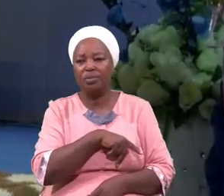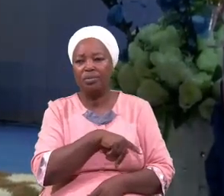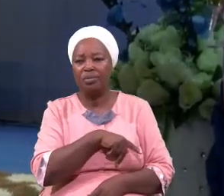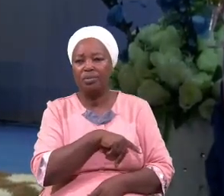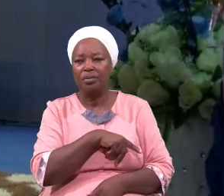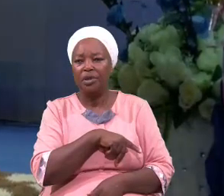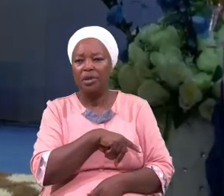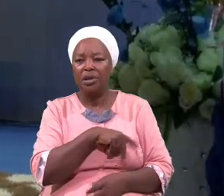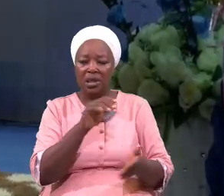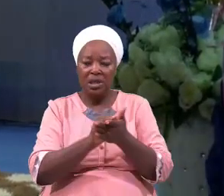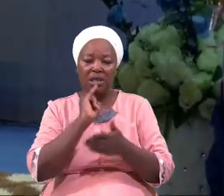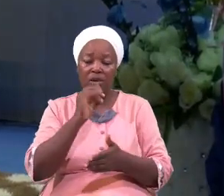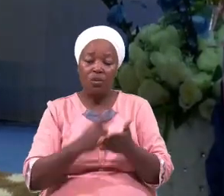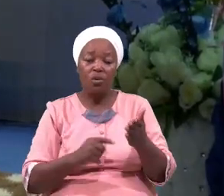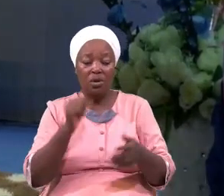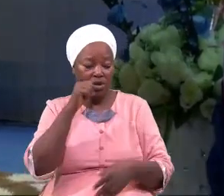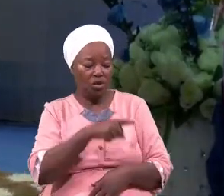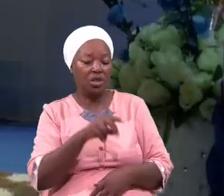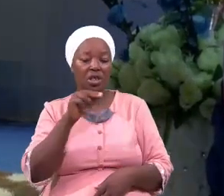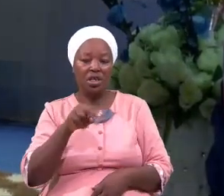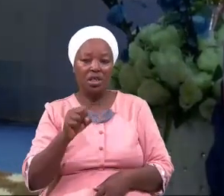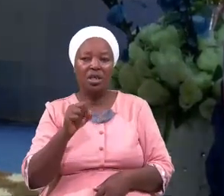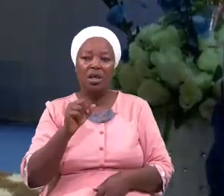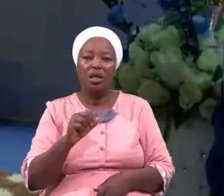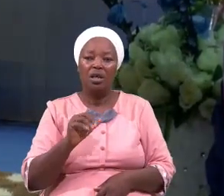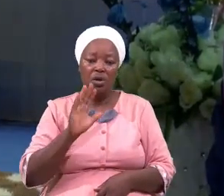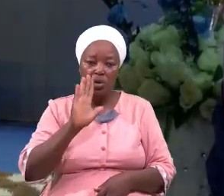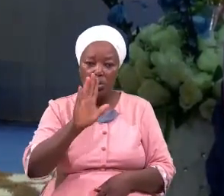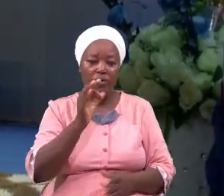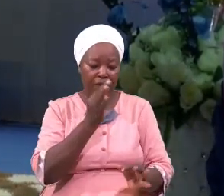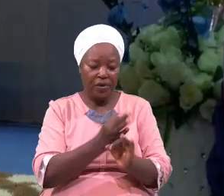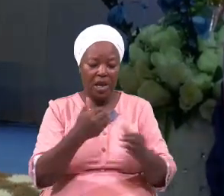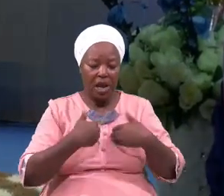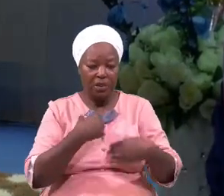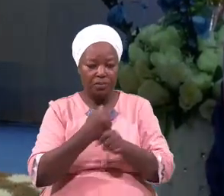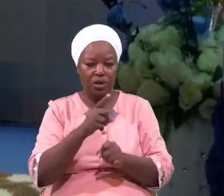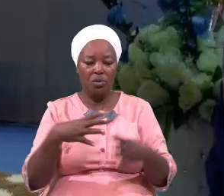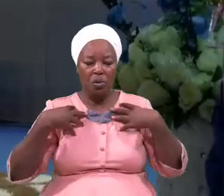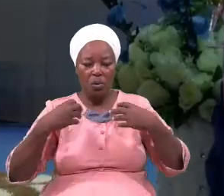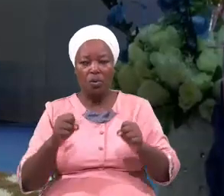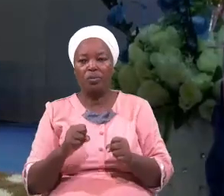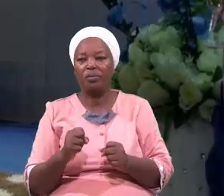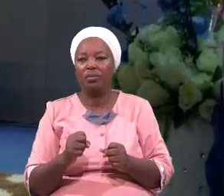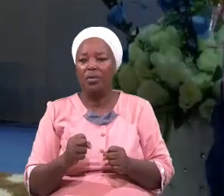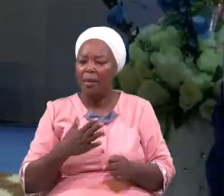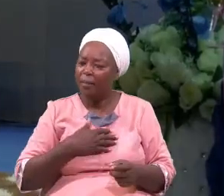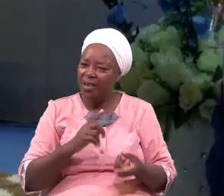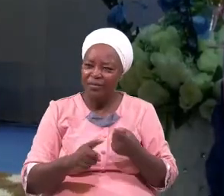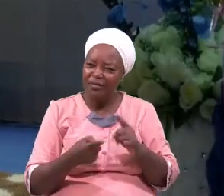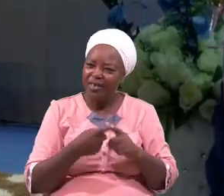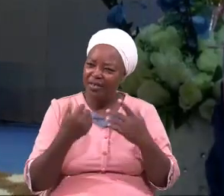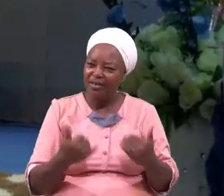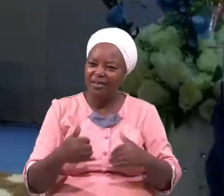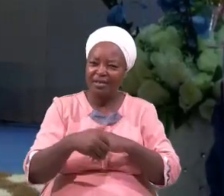That's what she did. Thy faith has made thee whole. My friend, tonight